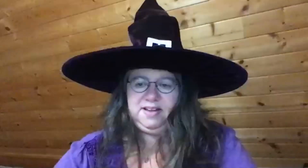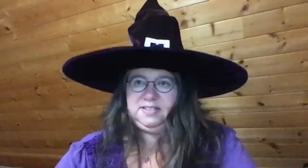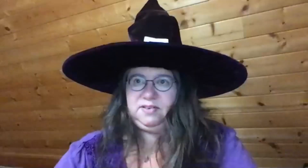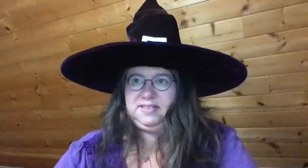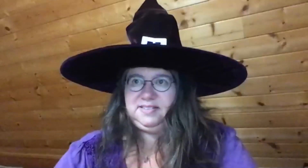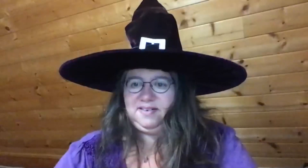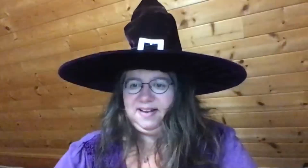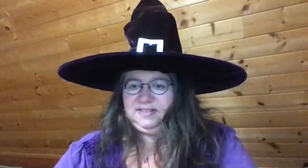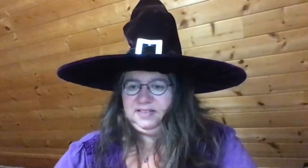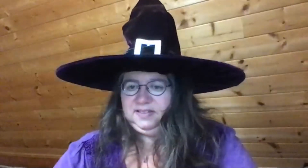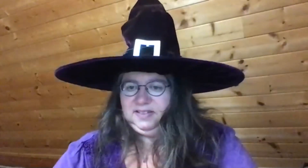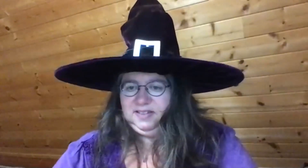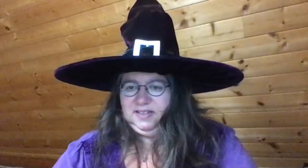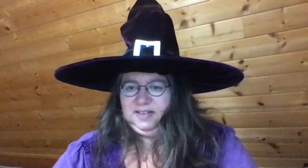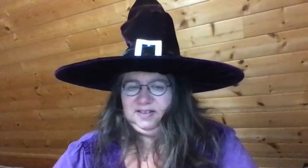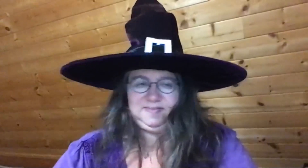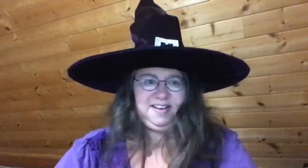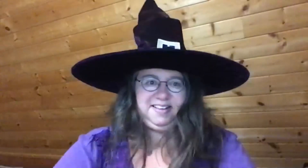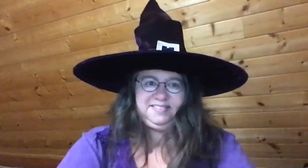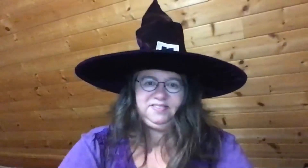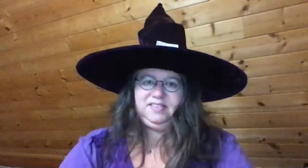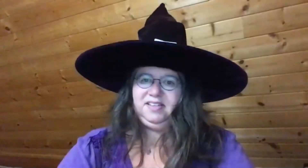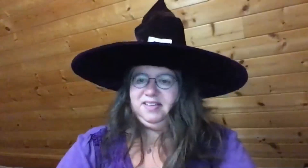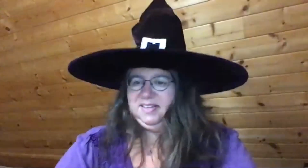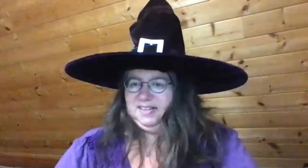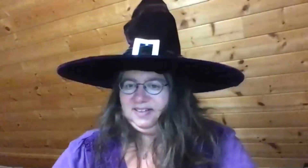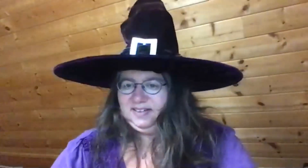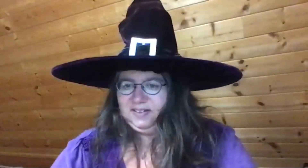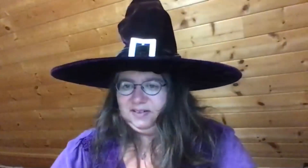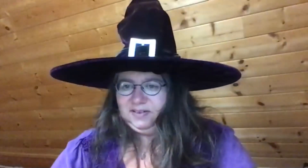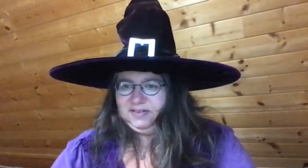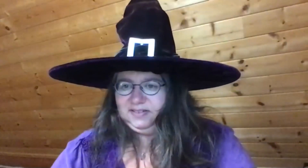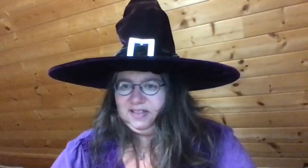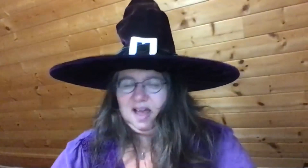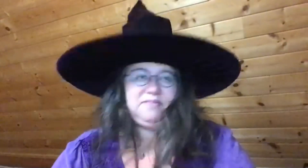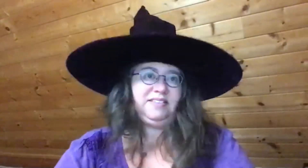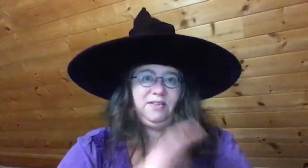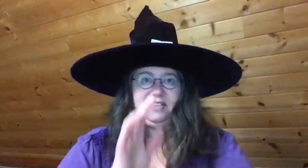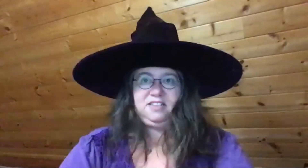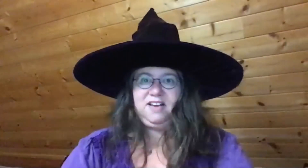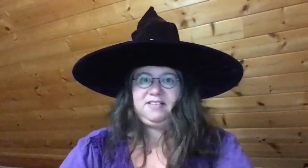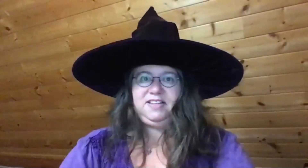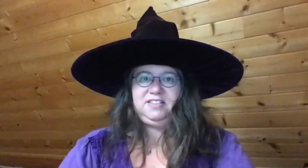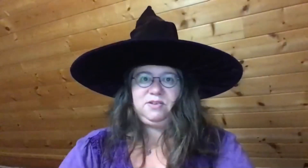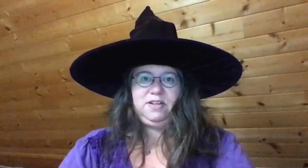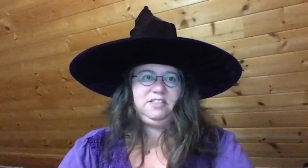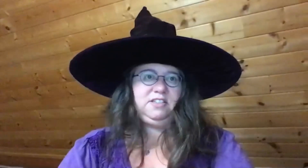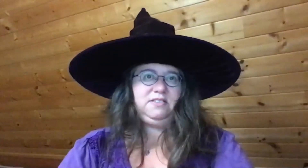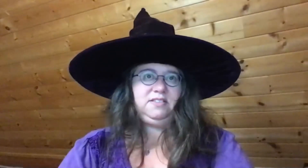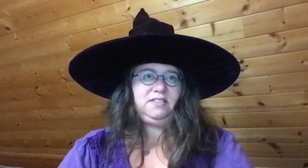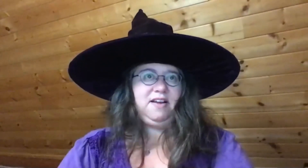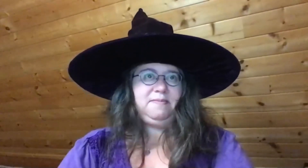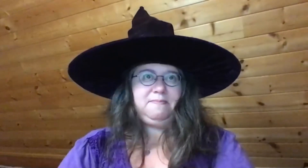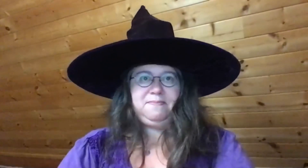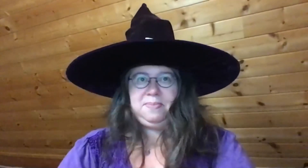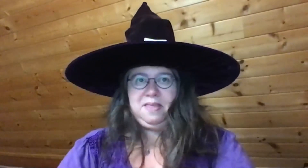So great, so great, so great. Oh my. Oh. I've totally lost track of the initial question too.